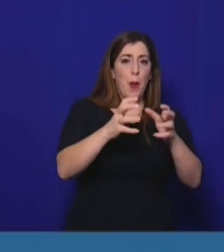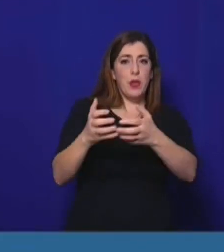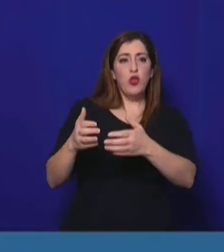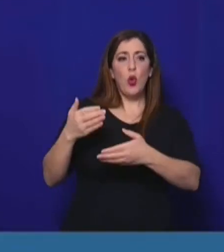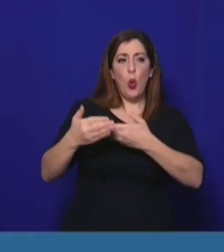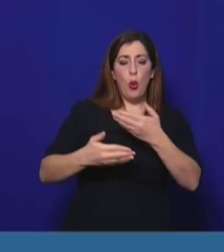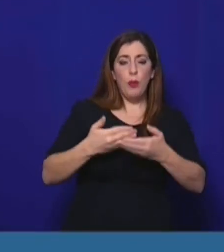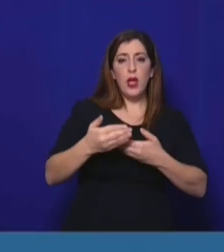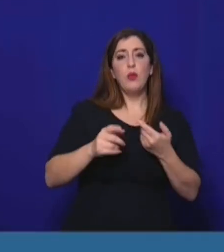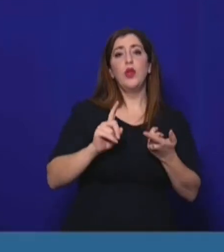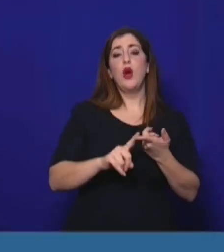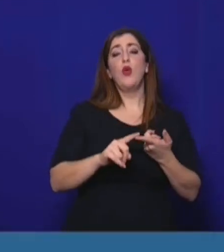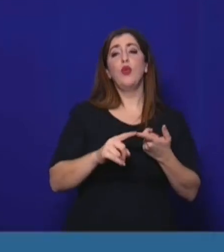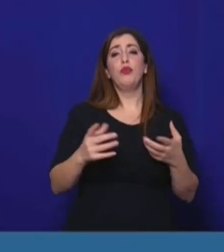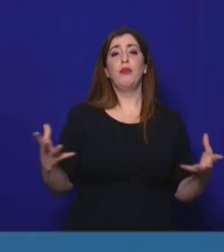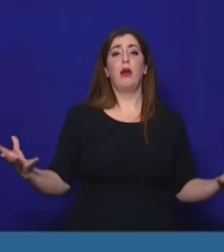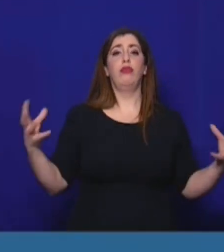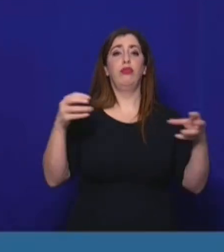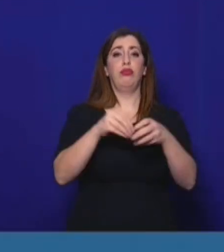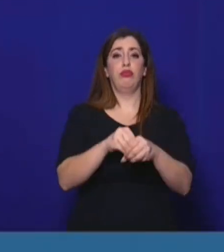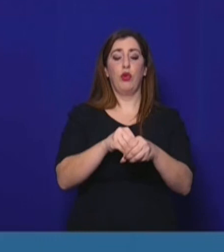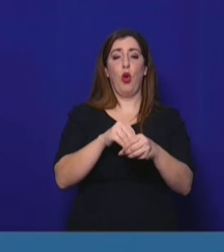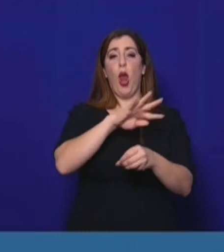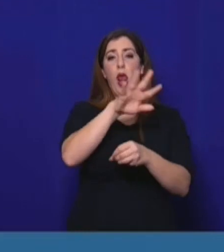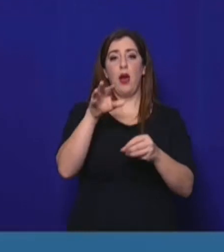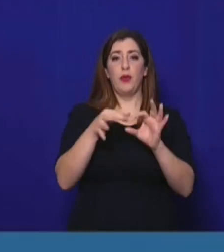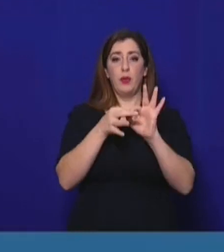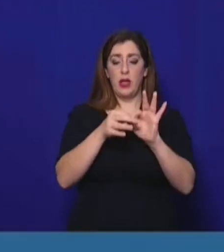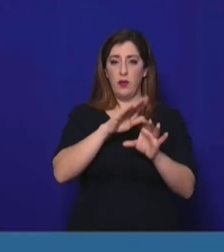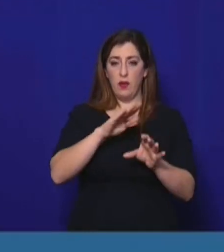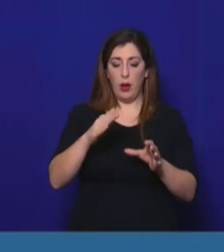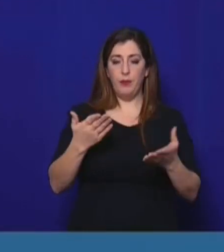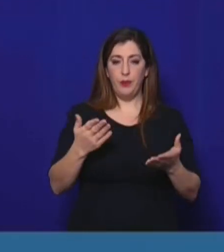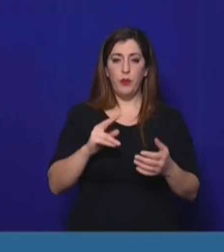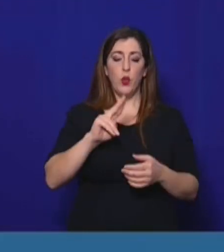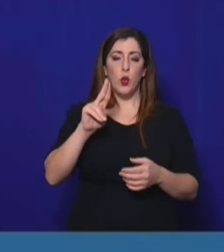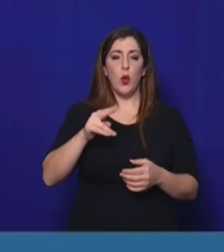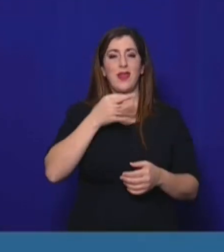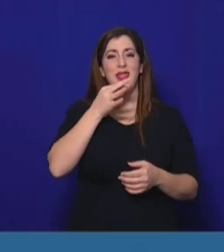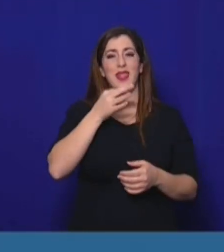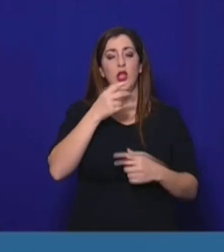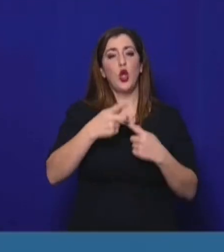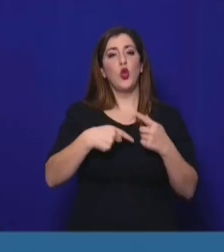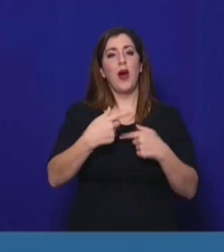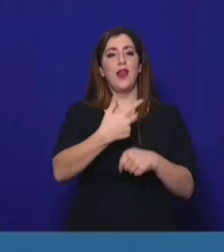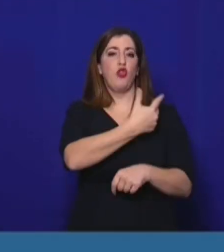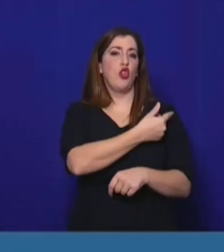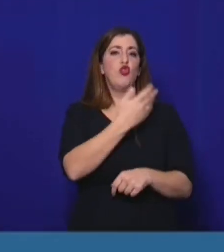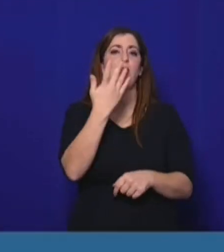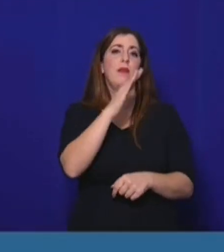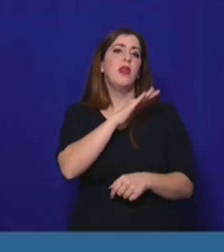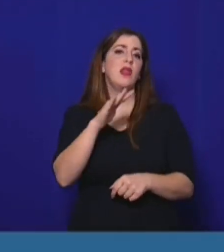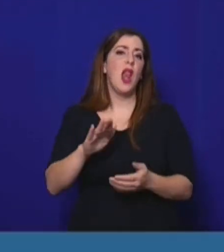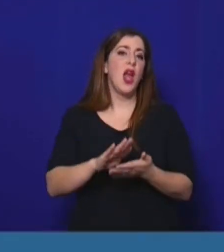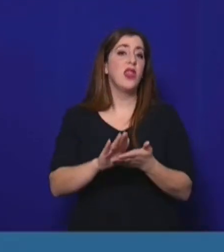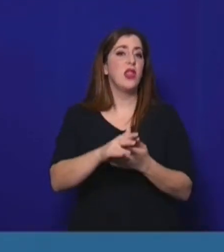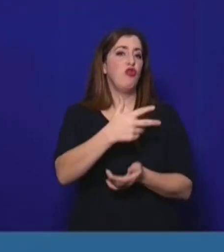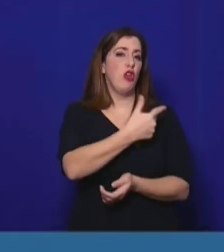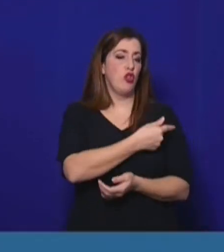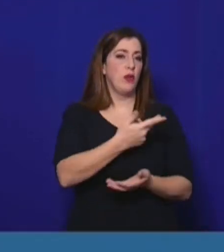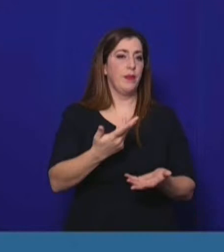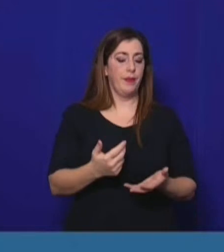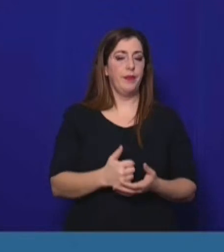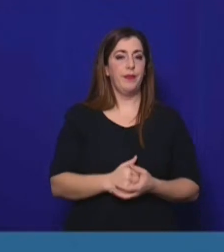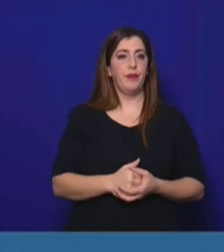l-prinċipji li żammew milli jkun hemm tifqigħat fl-iskejjel. Fosthom huma wkoll il-kwistjoni tal-bubbles, fil-bubbles fejn